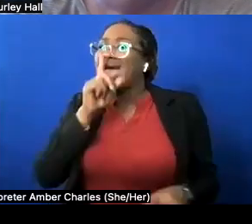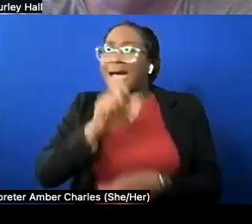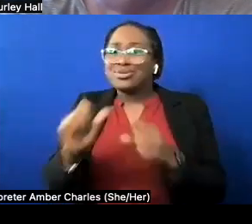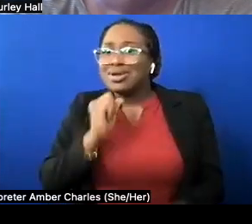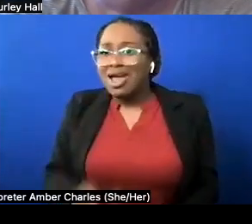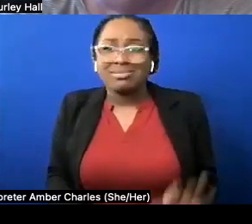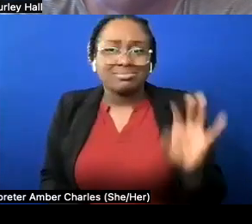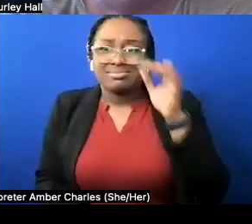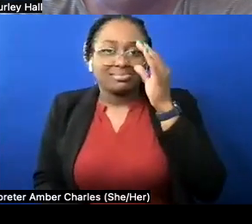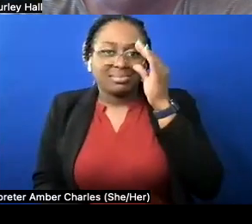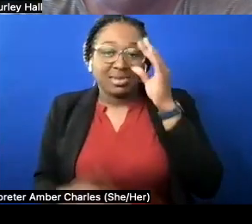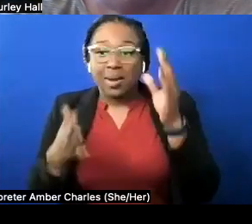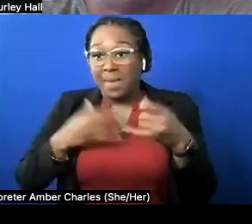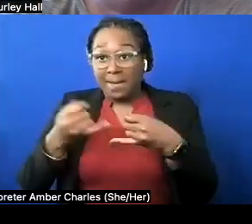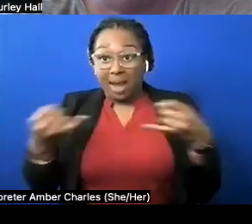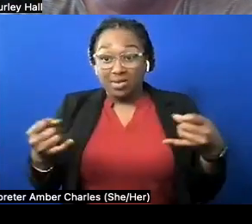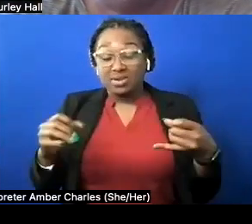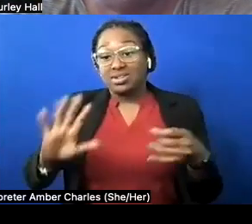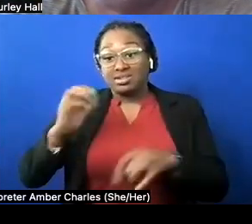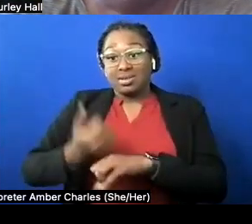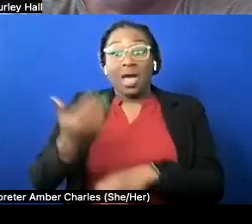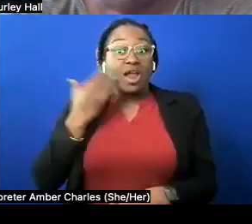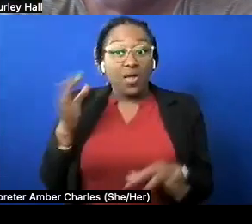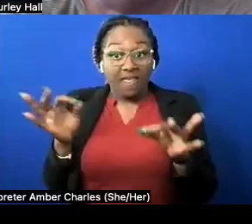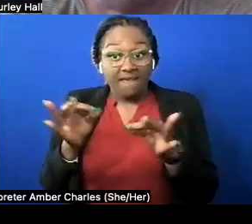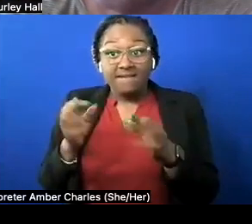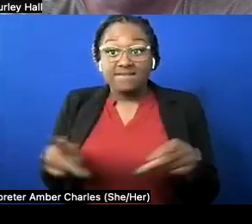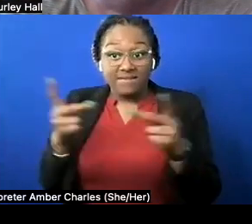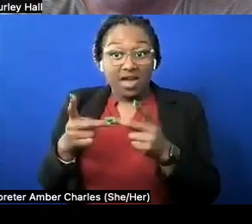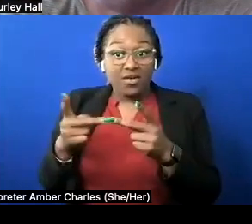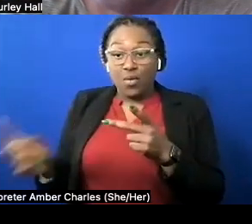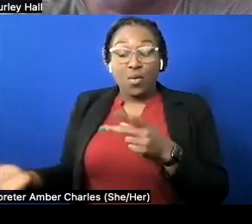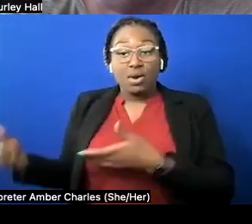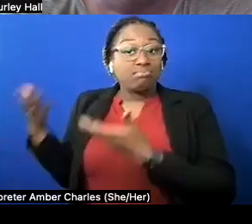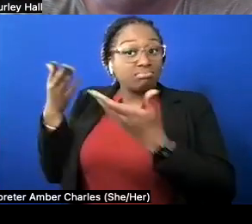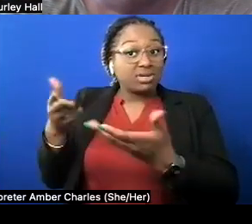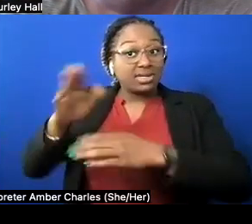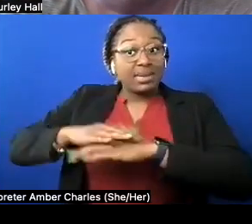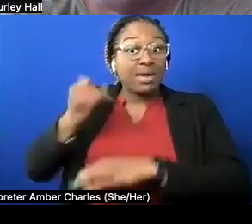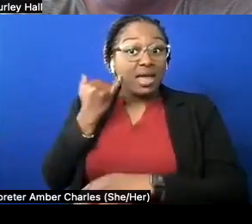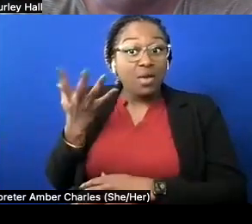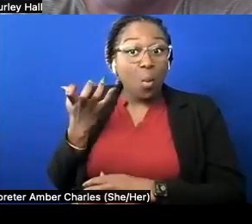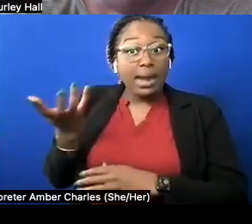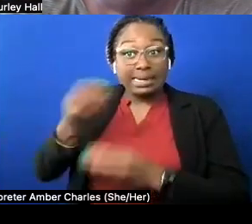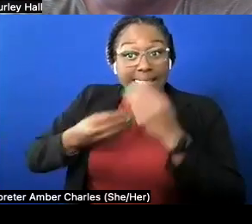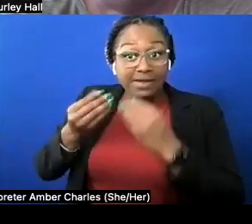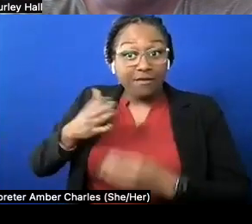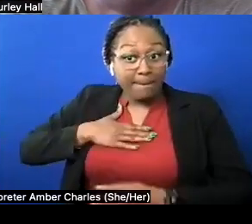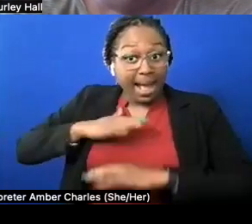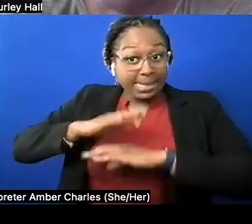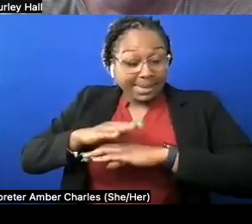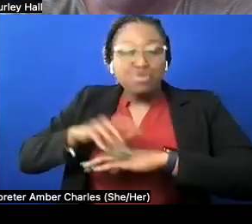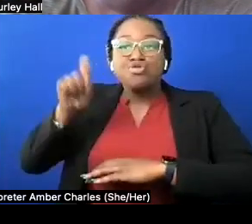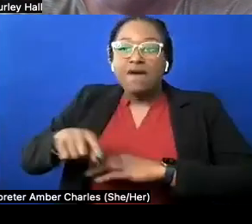so my boundaries are up because I'm just like, I know the value of what I bring to the table. And if you want to eat from said table, you got to pay for it. You have to respect it. You